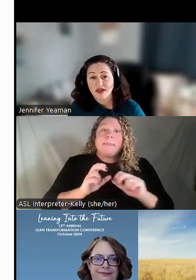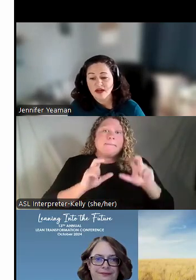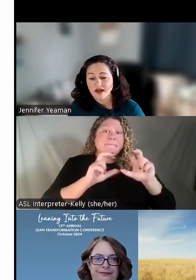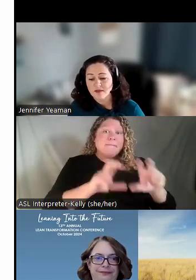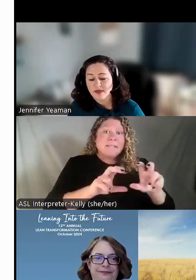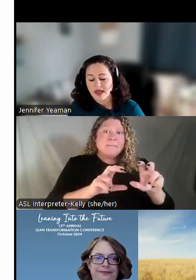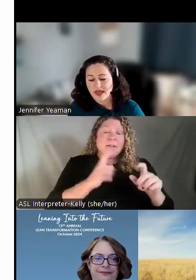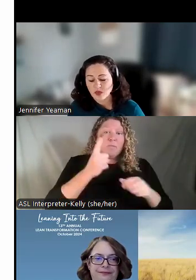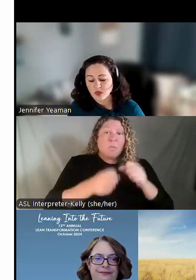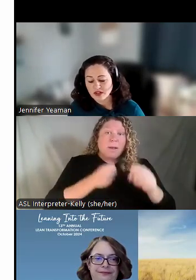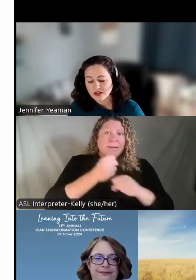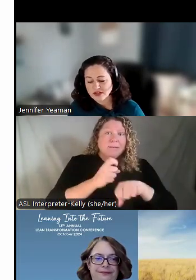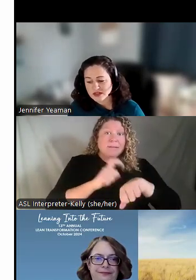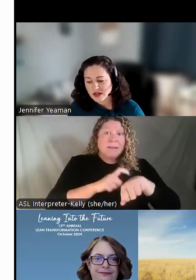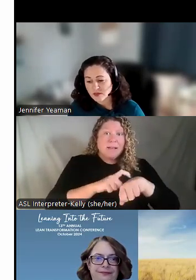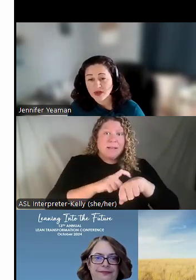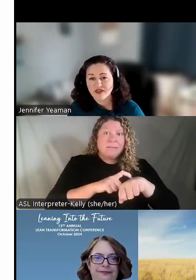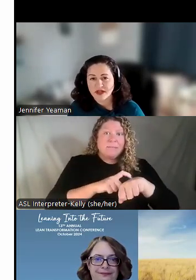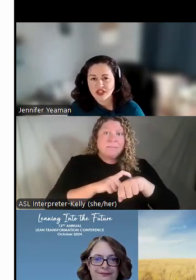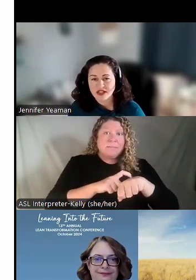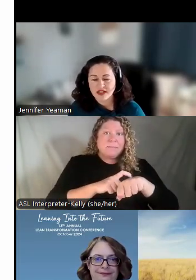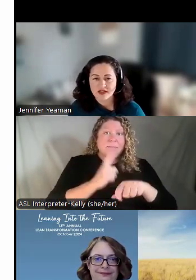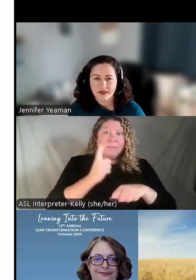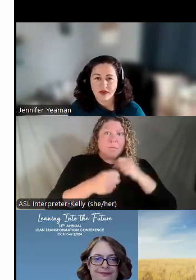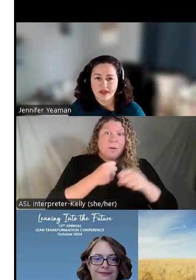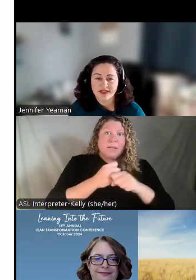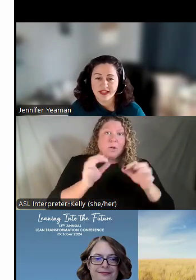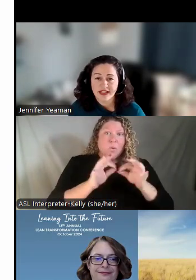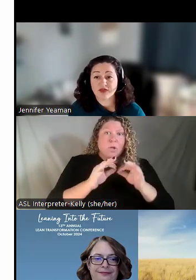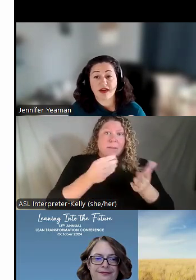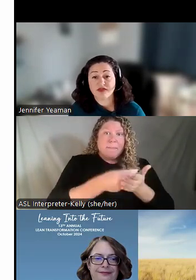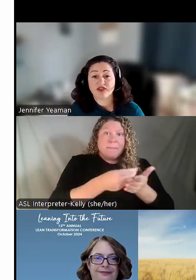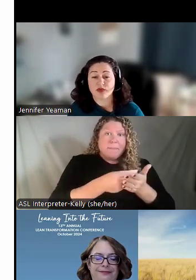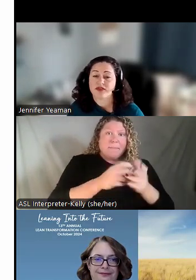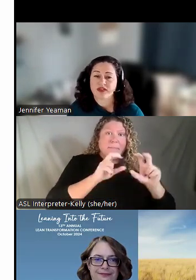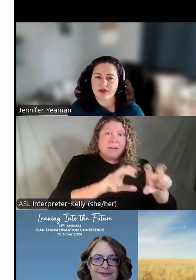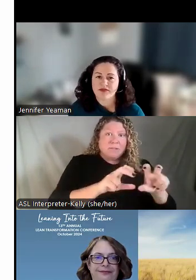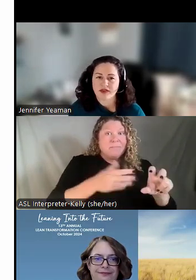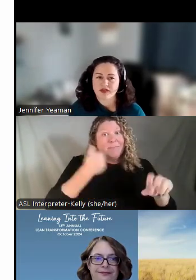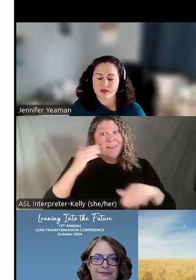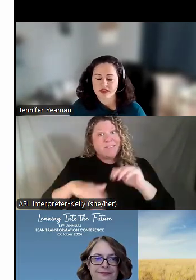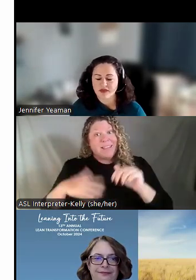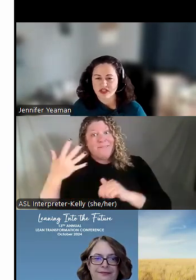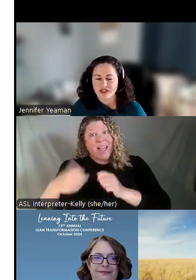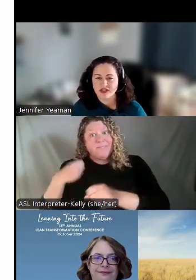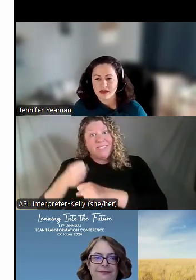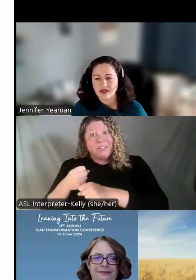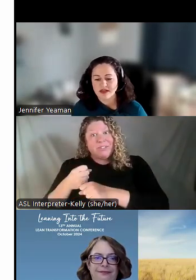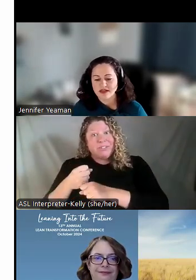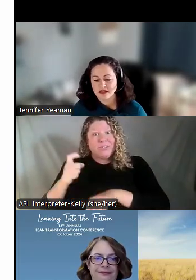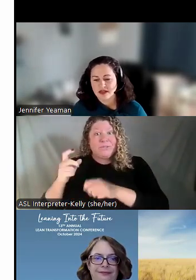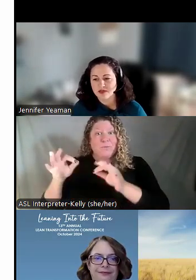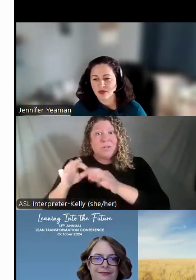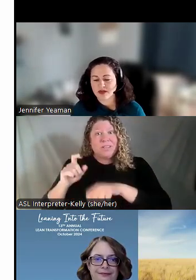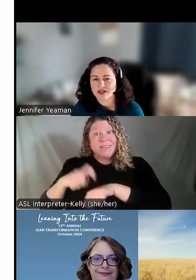time and 1 year's worth of budget is better than sinking in 5 years worth of time and 5 years worth of budget. So maybe